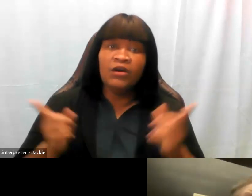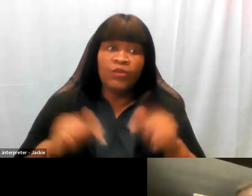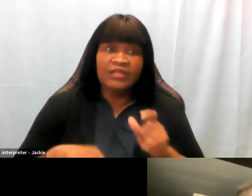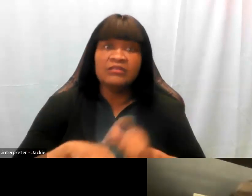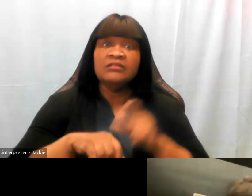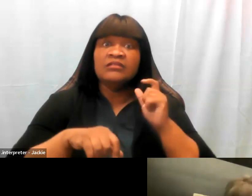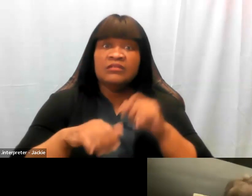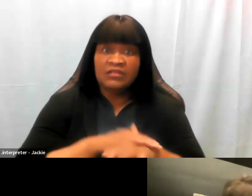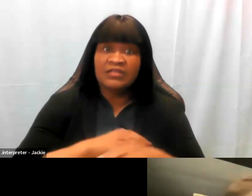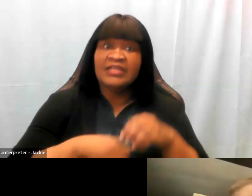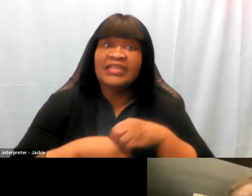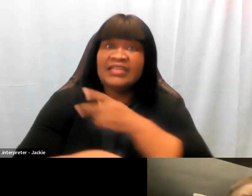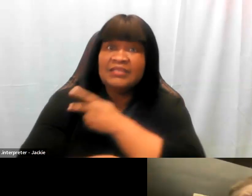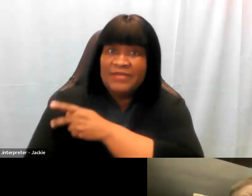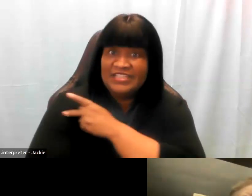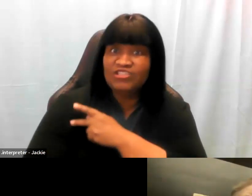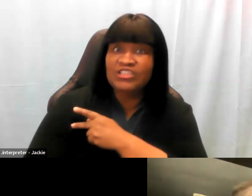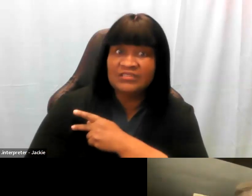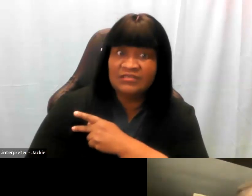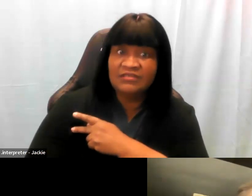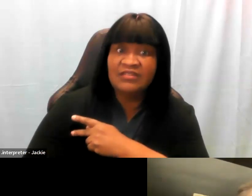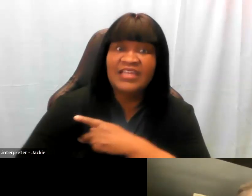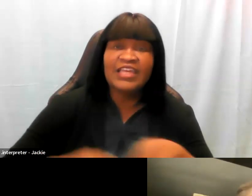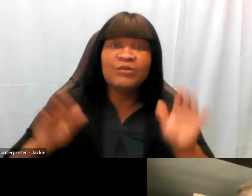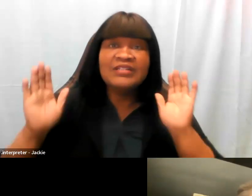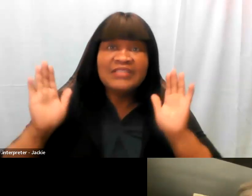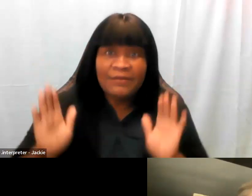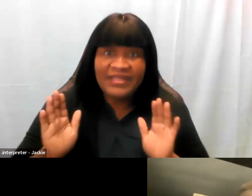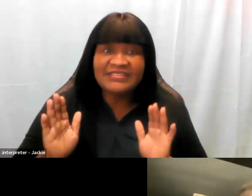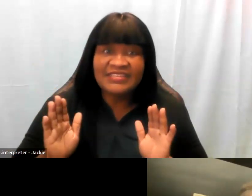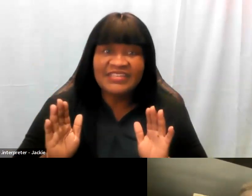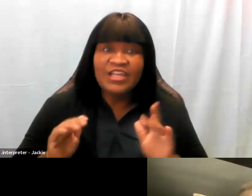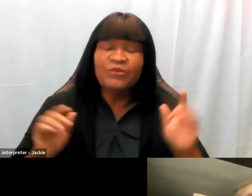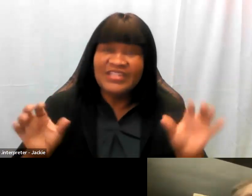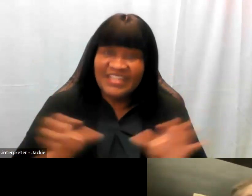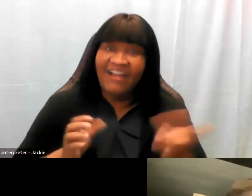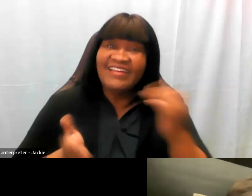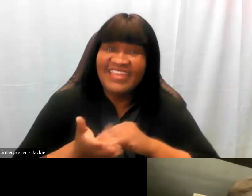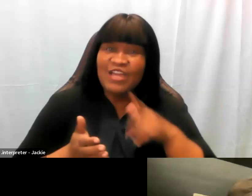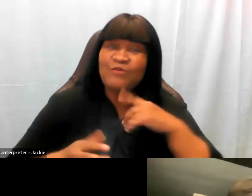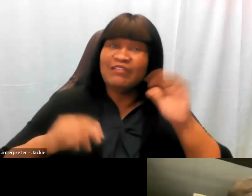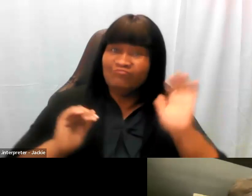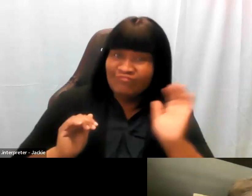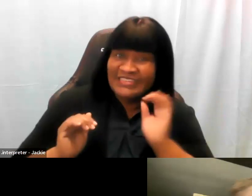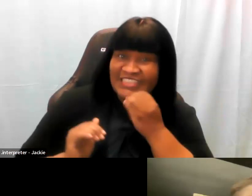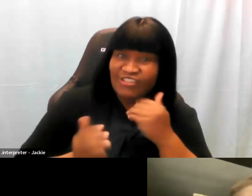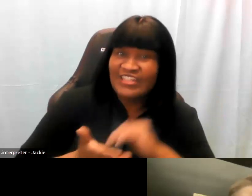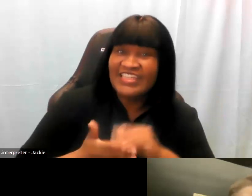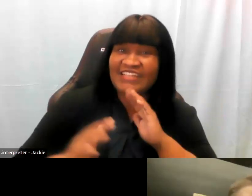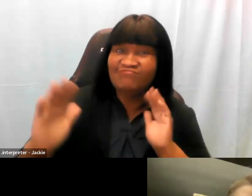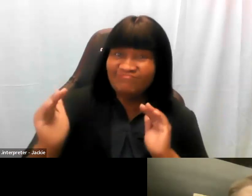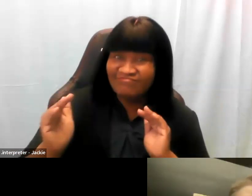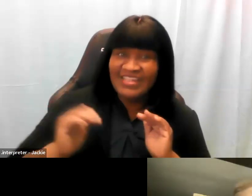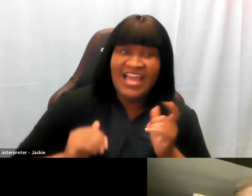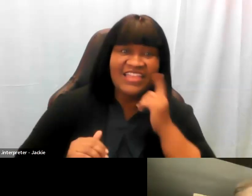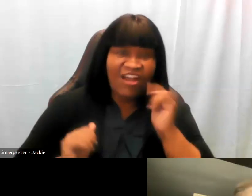Okay, so we got shown into inpatient. Yeah. It was amazing. We did another going away dinner. We were very excited. I got home and was like, oh,